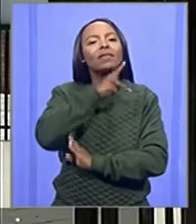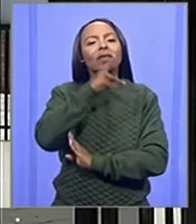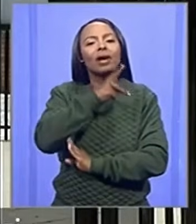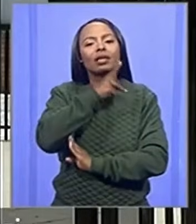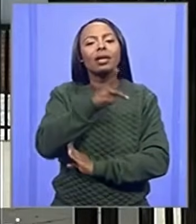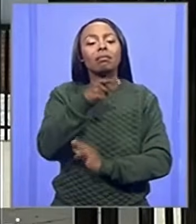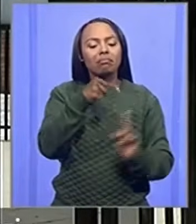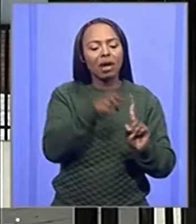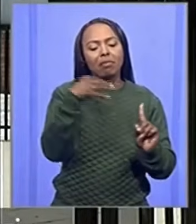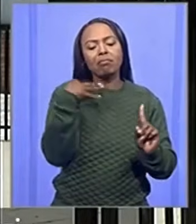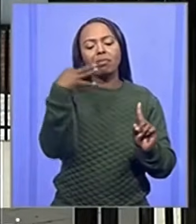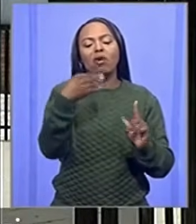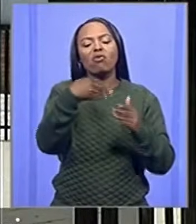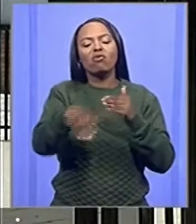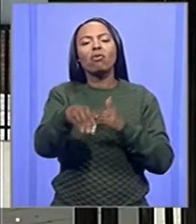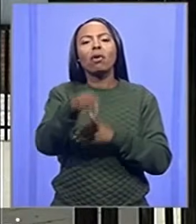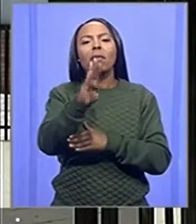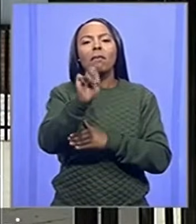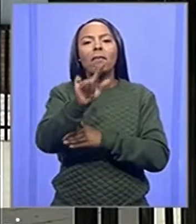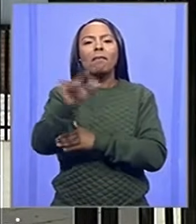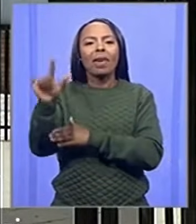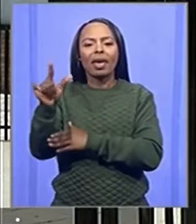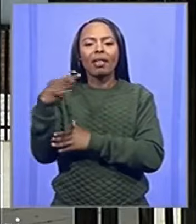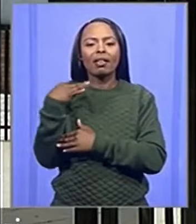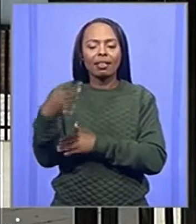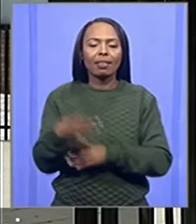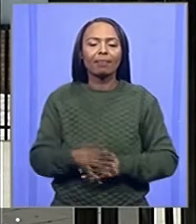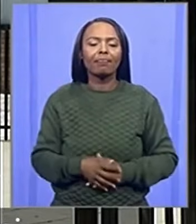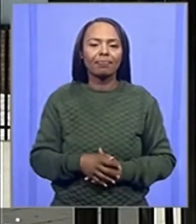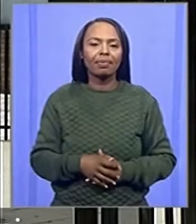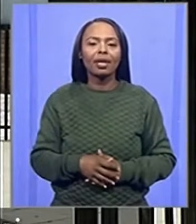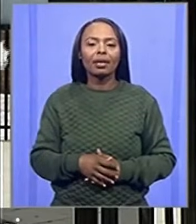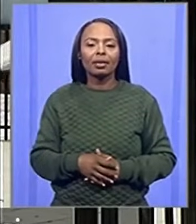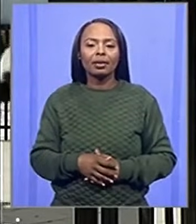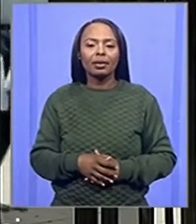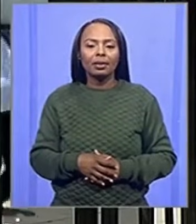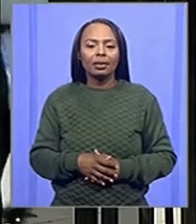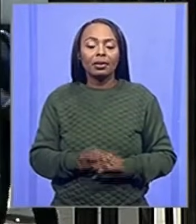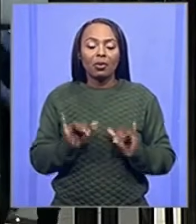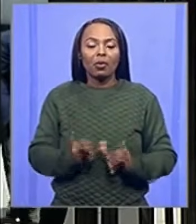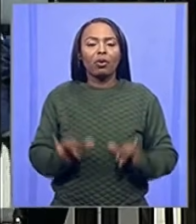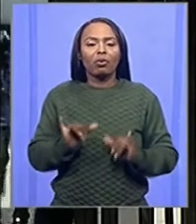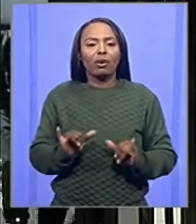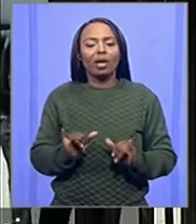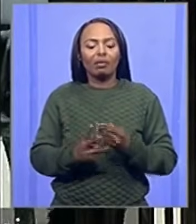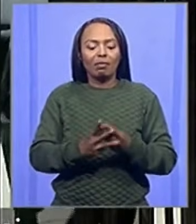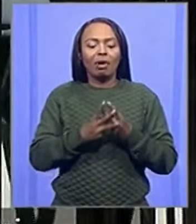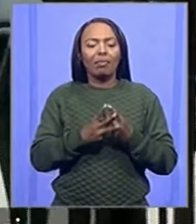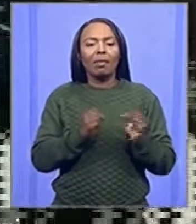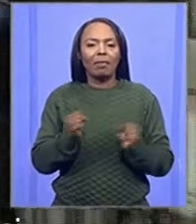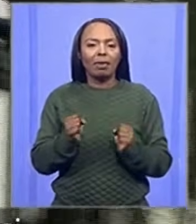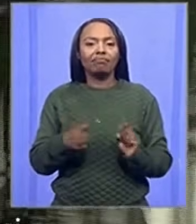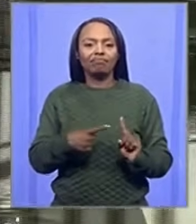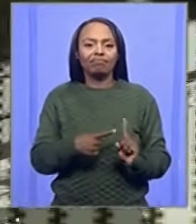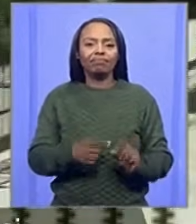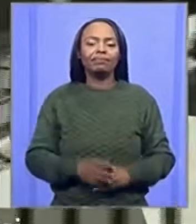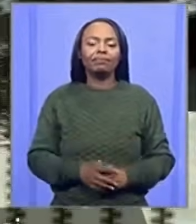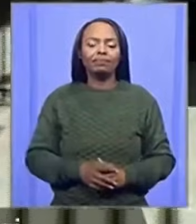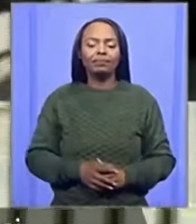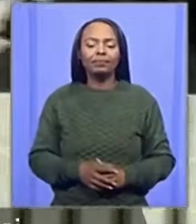ya beili le go netefatsa dintlha dingwe tsa molatofadiwa. Setshwantsho o tla nama a letile kwa ntlo lefitshwana. Zebulon